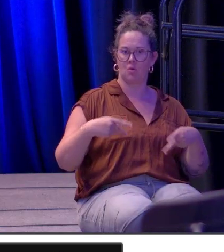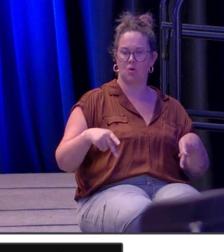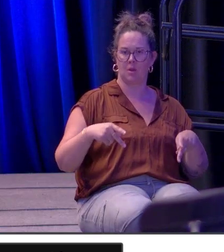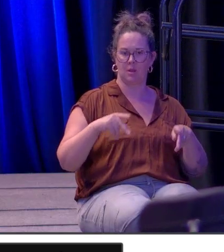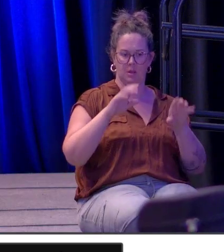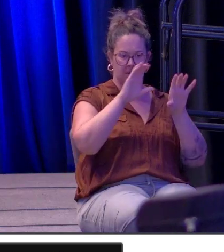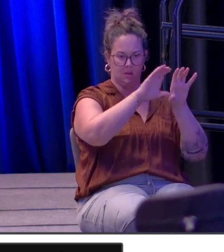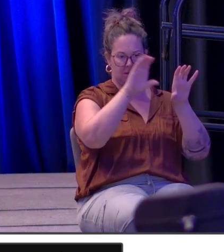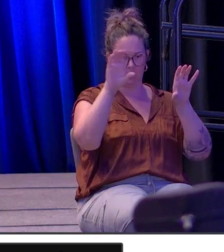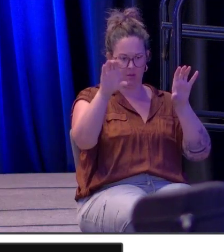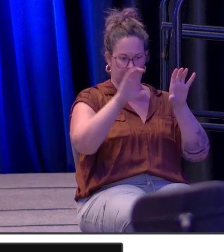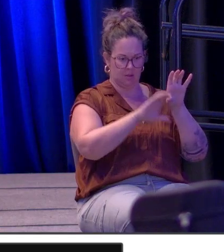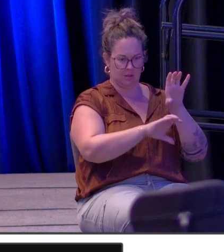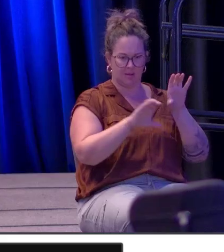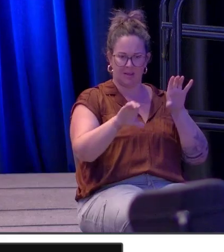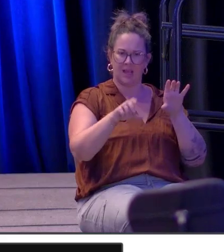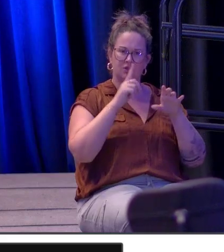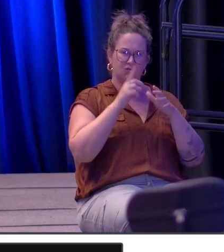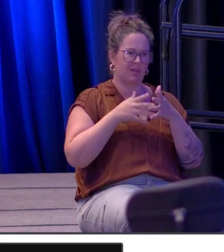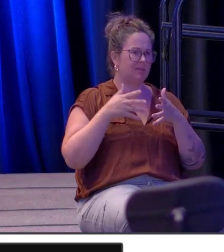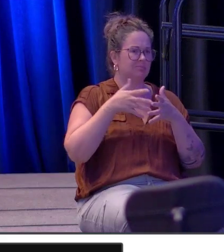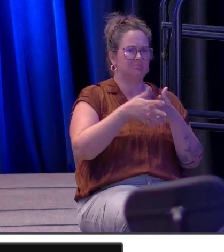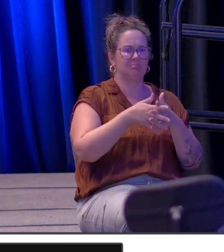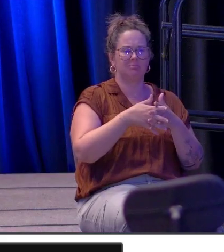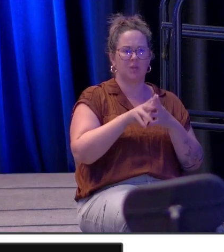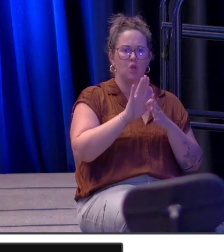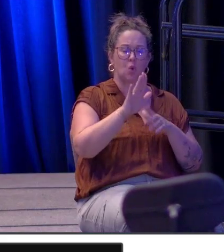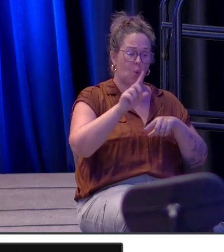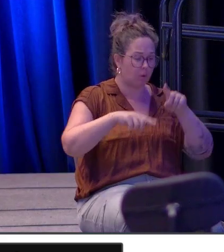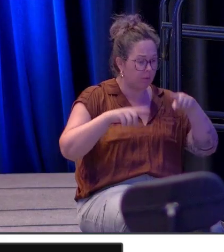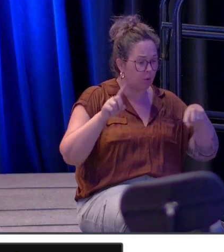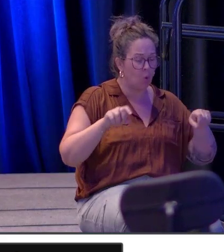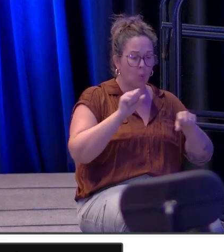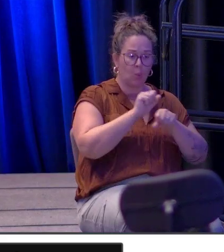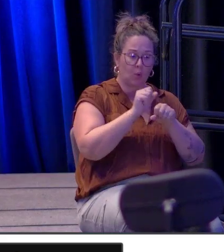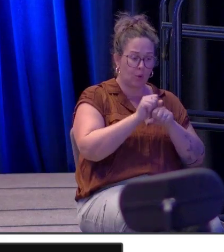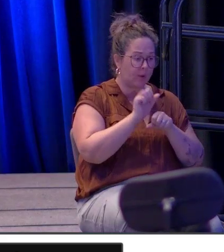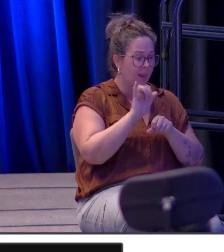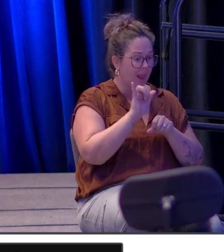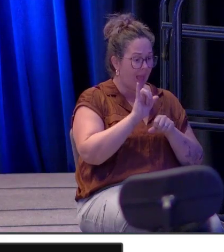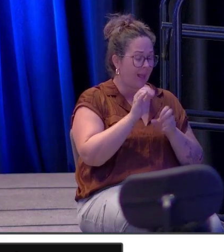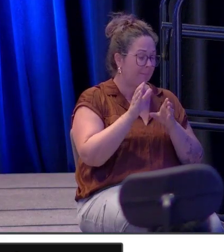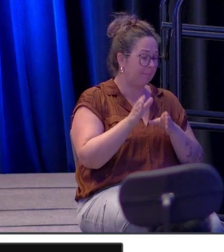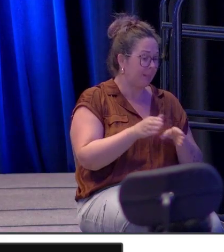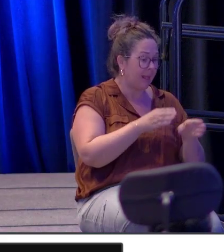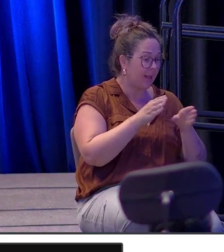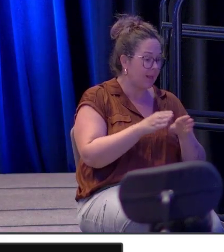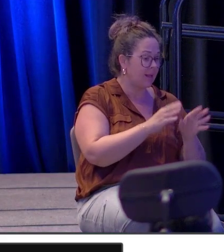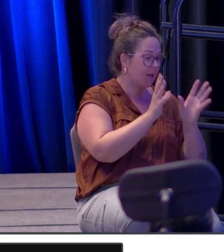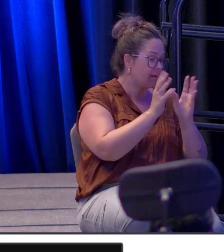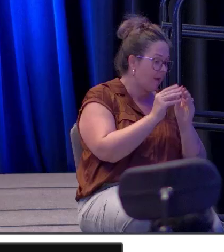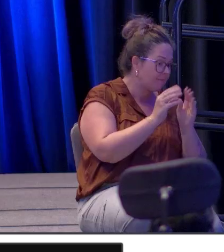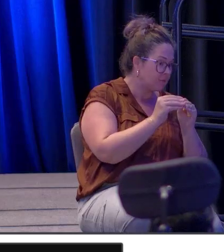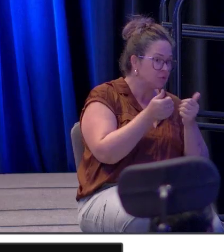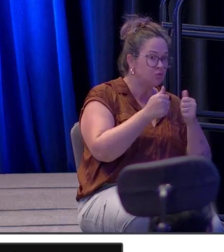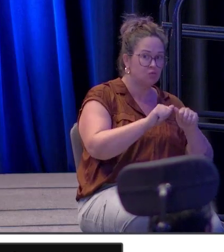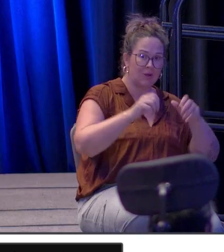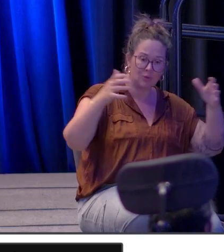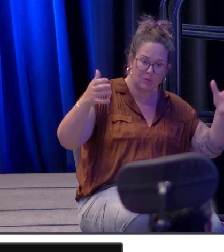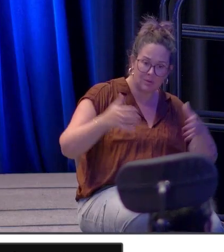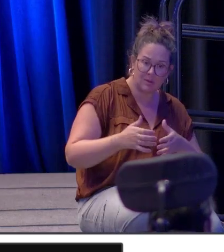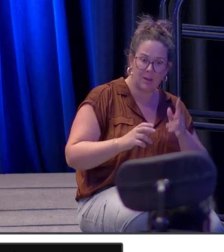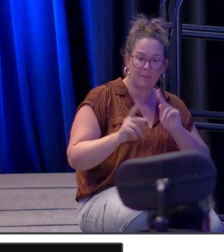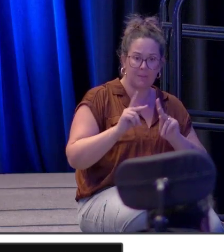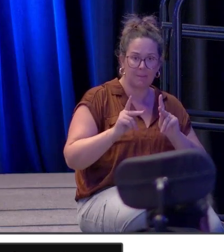of in everything that you do, even if it's planning a conference, if you're trying to get people together to have a conversation around